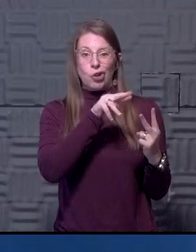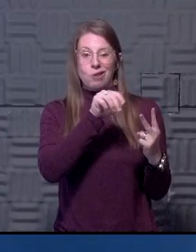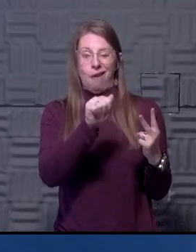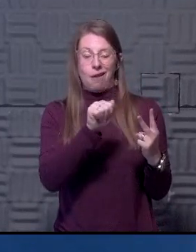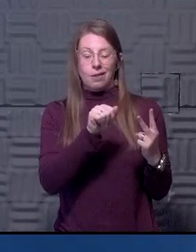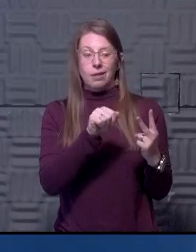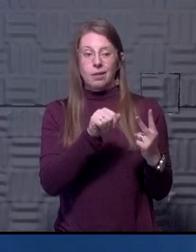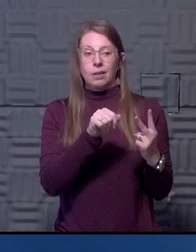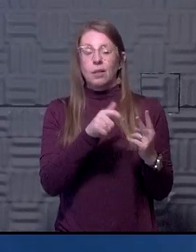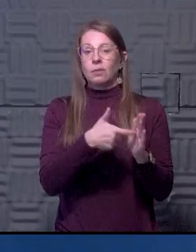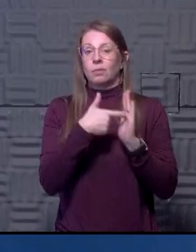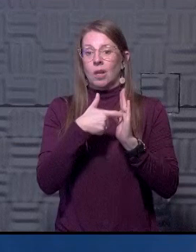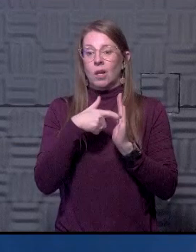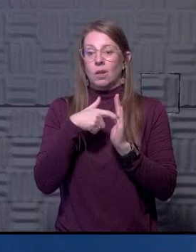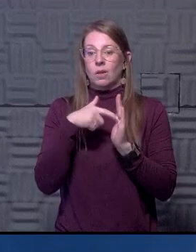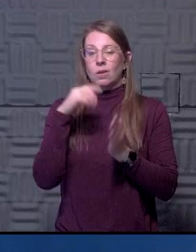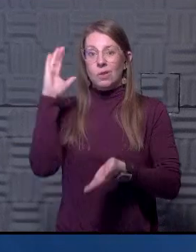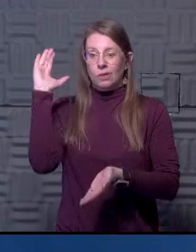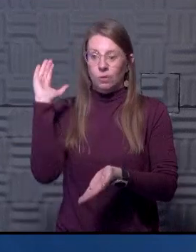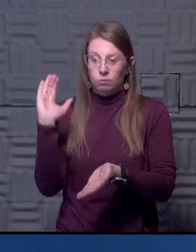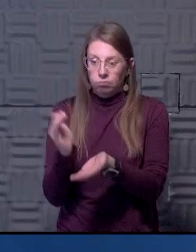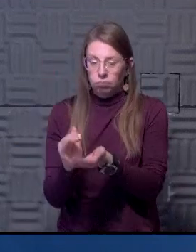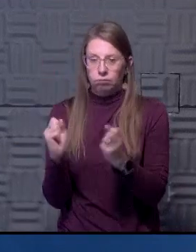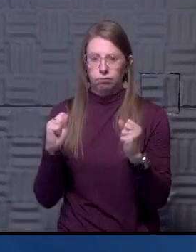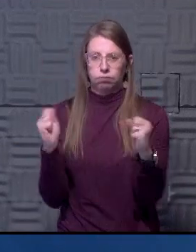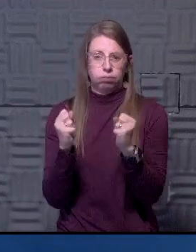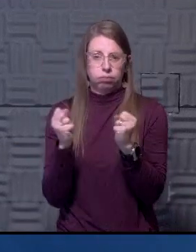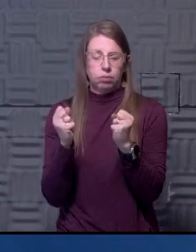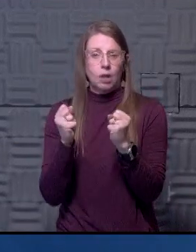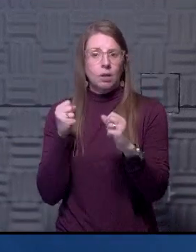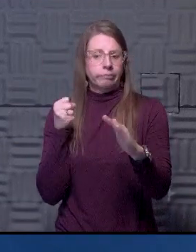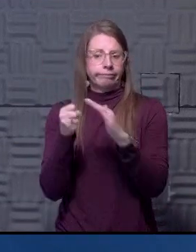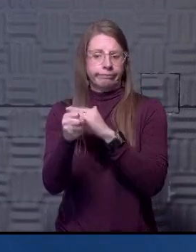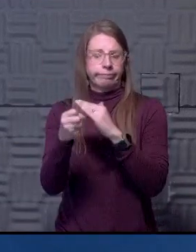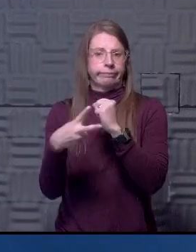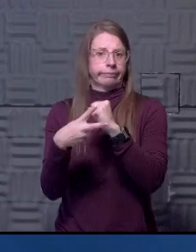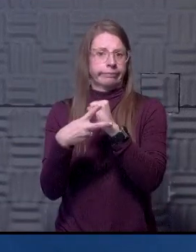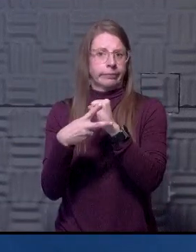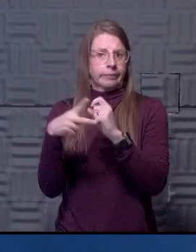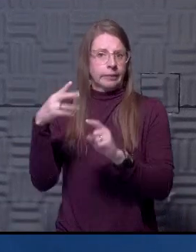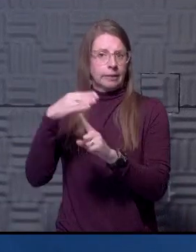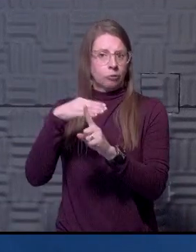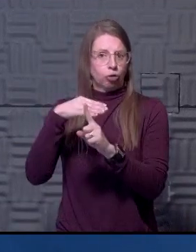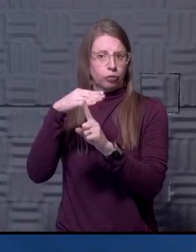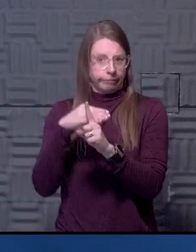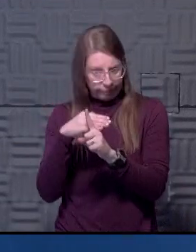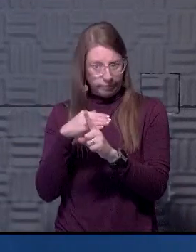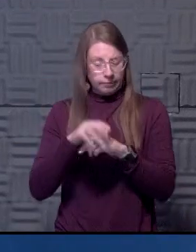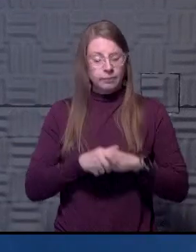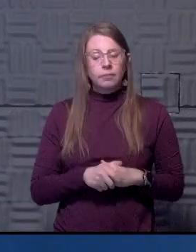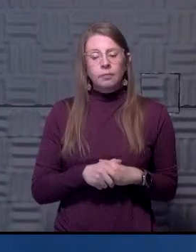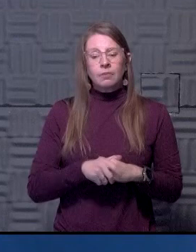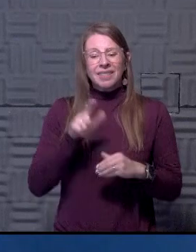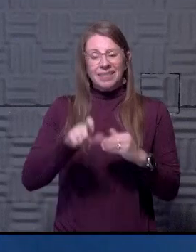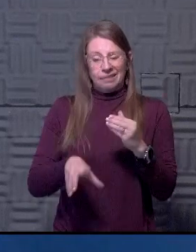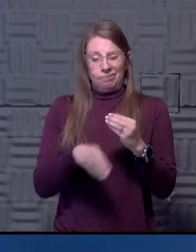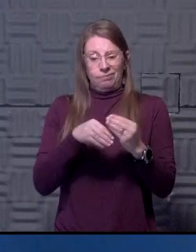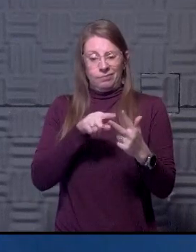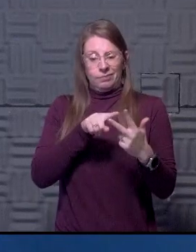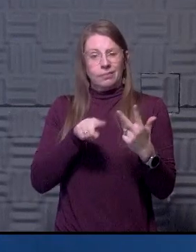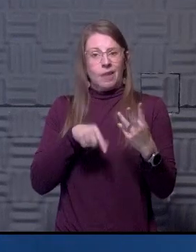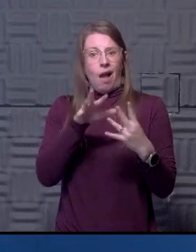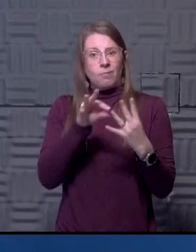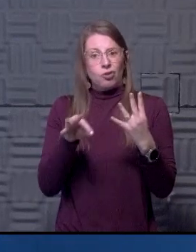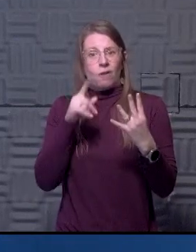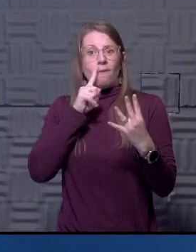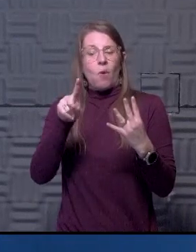ultra-low refrigerator temperatures. And so we need these additional options to get our entire